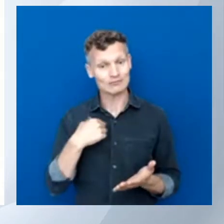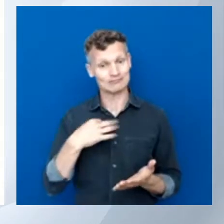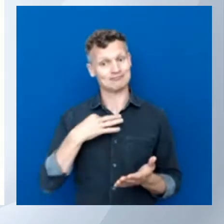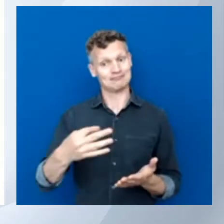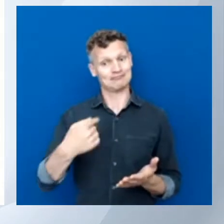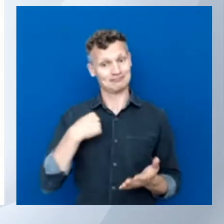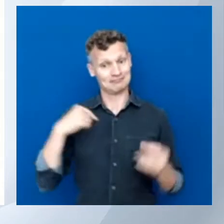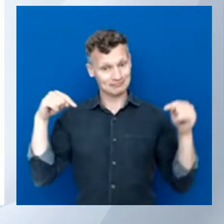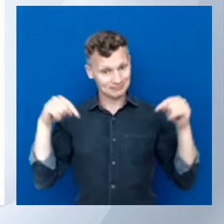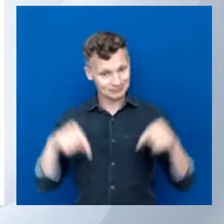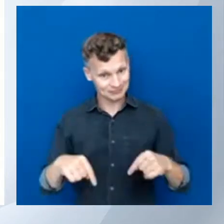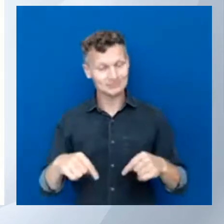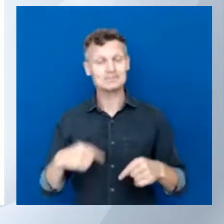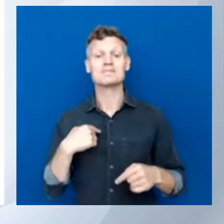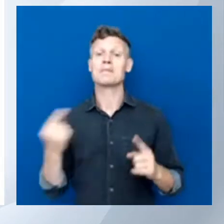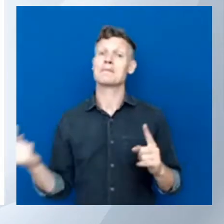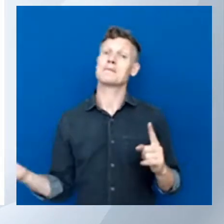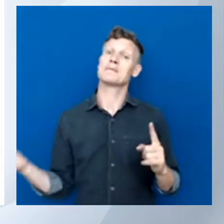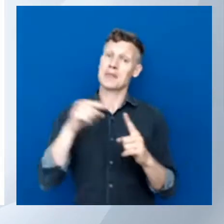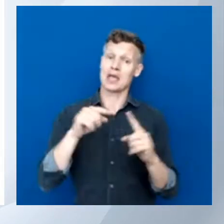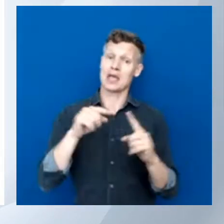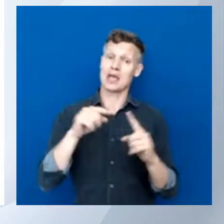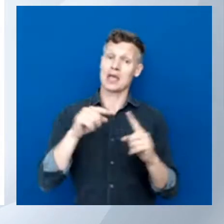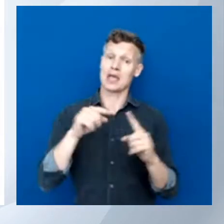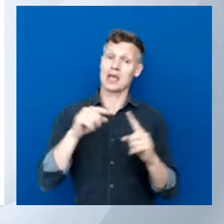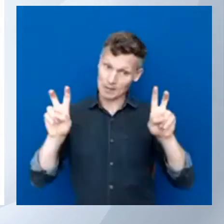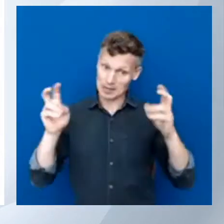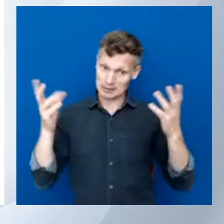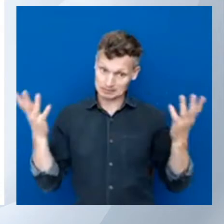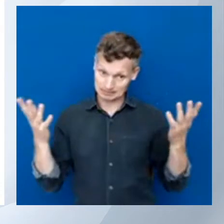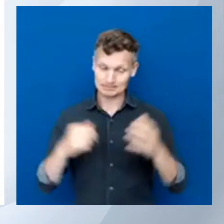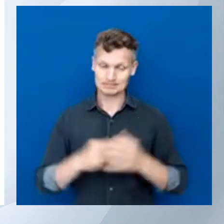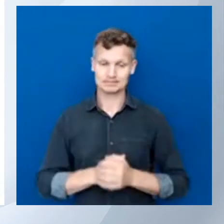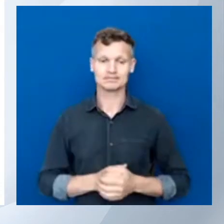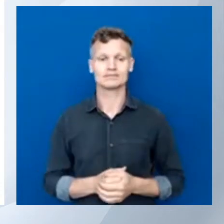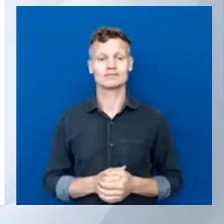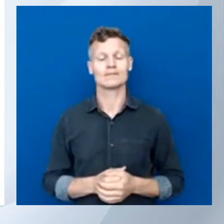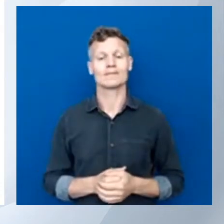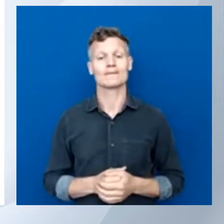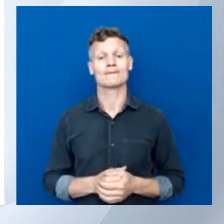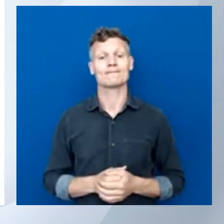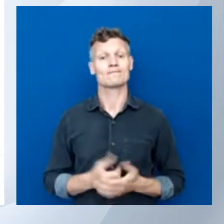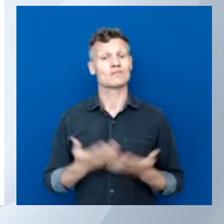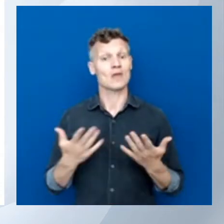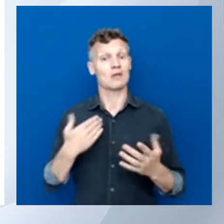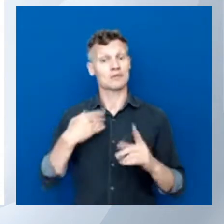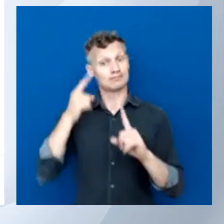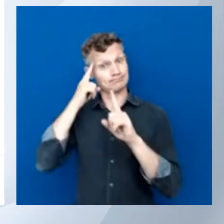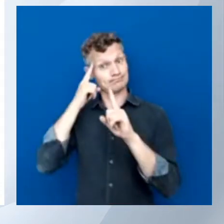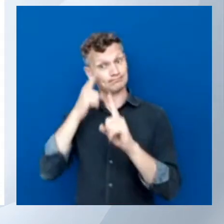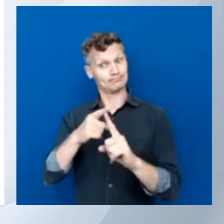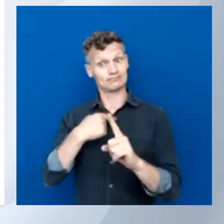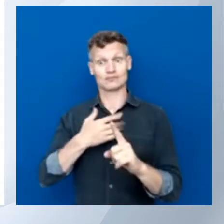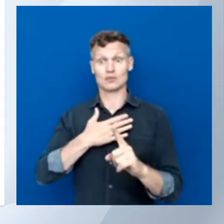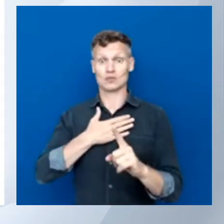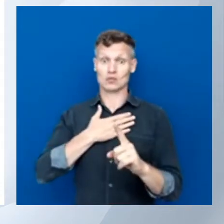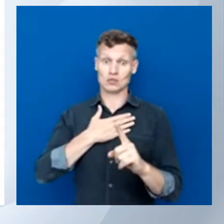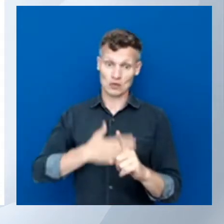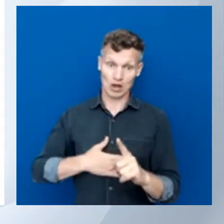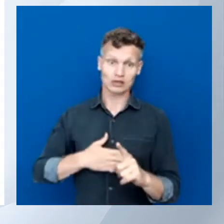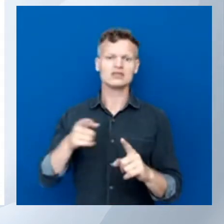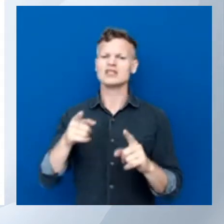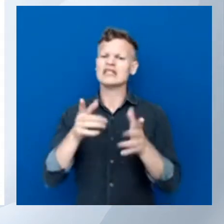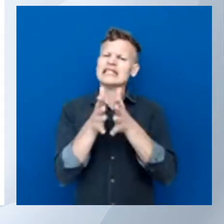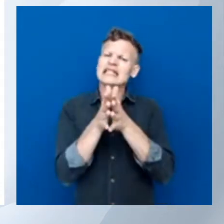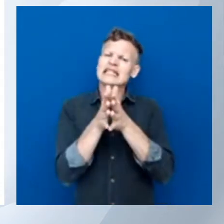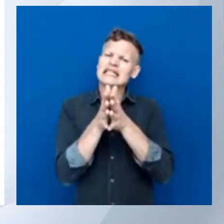now. So the object of this session is to bring explainability into often confusing and complex